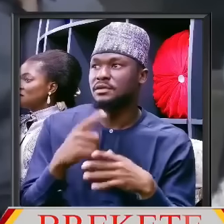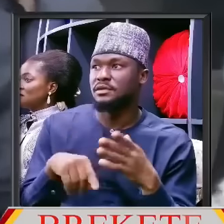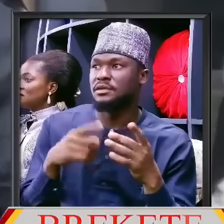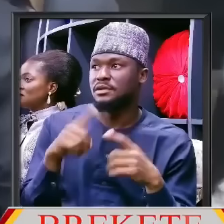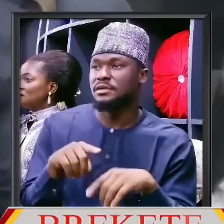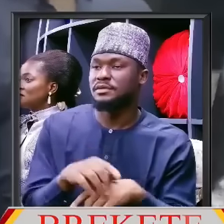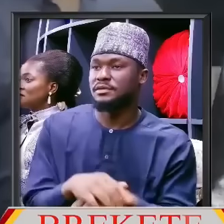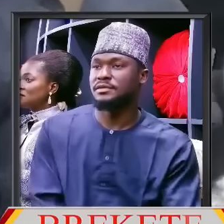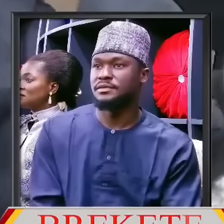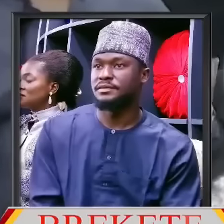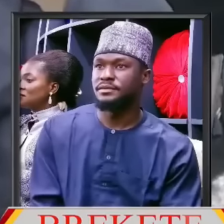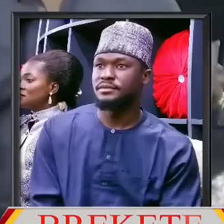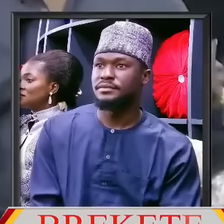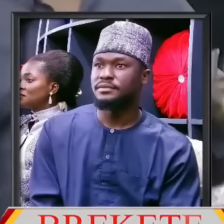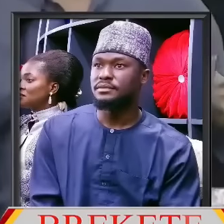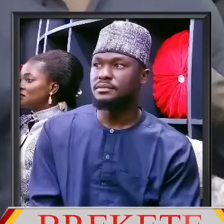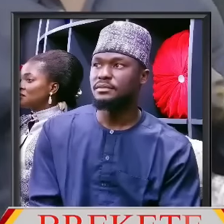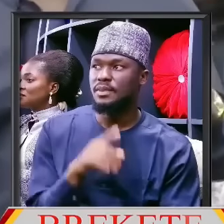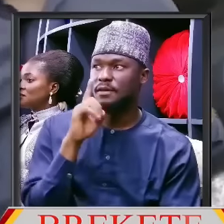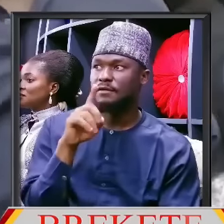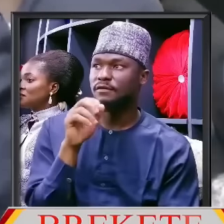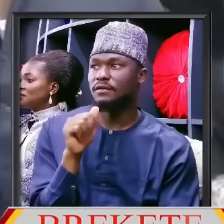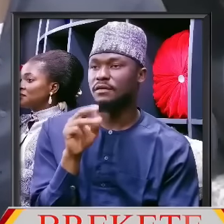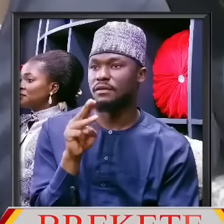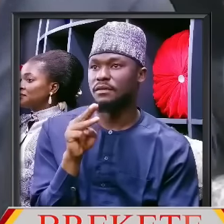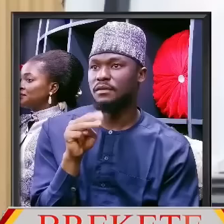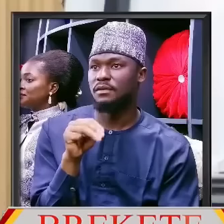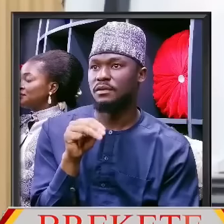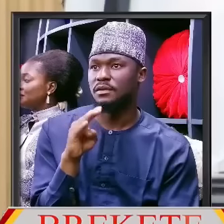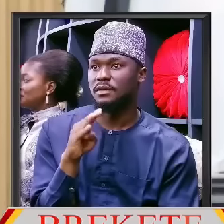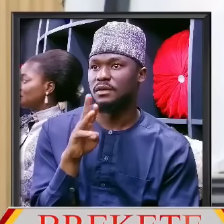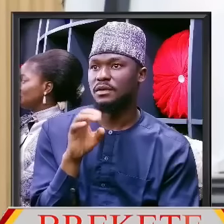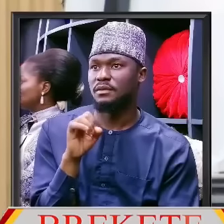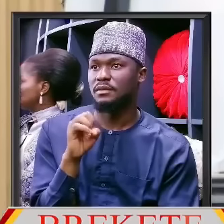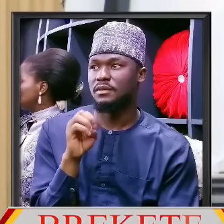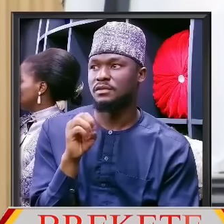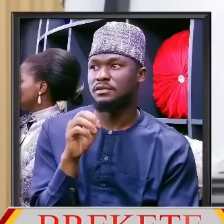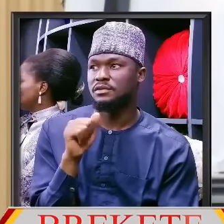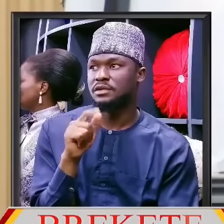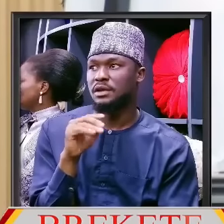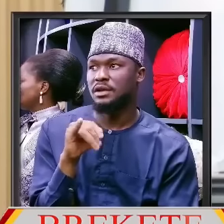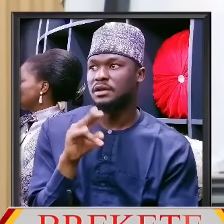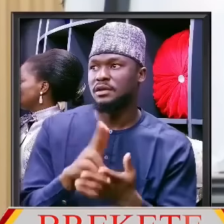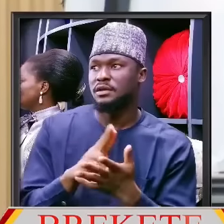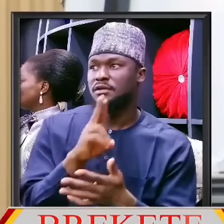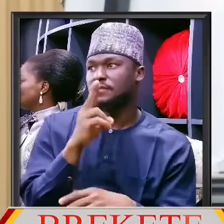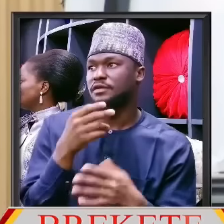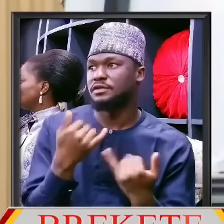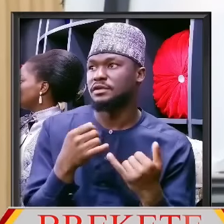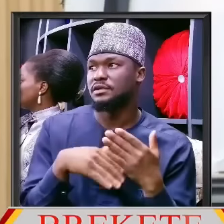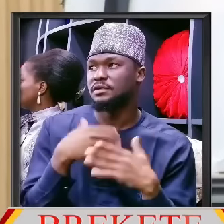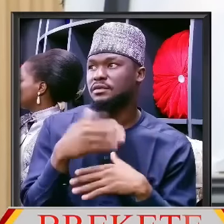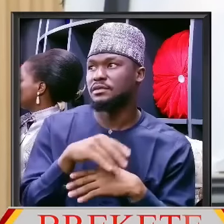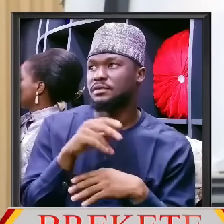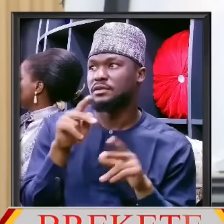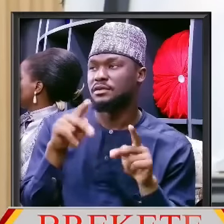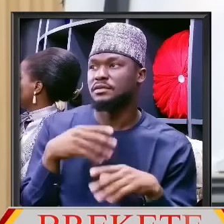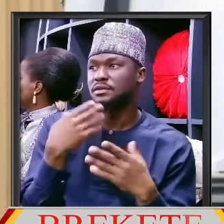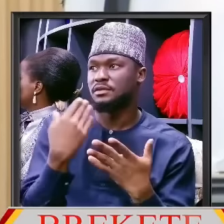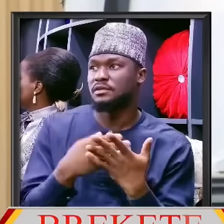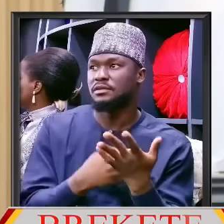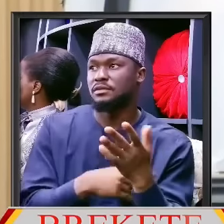any exam. She not fail anyone. For Ambrose Alli University. University. Yes. Okay. All right. Next person. Good morning,